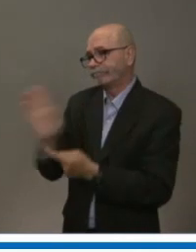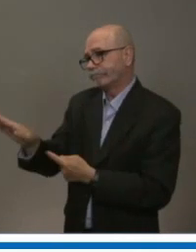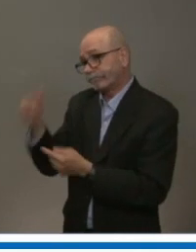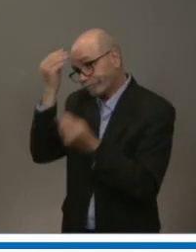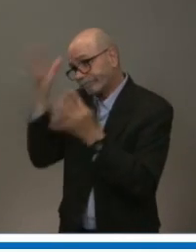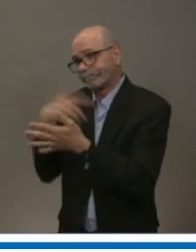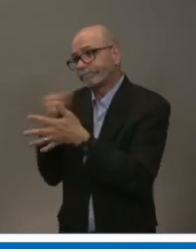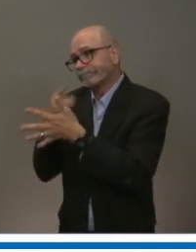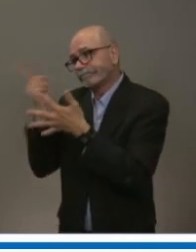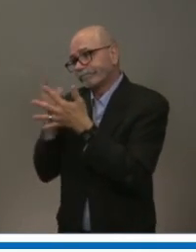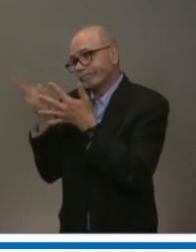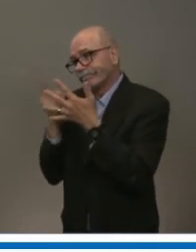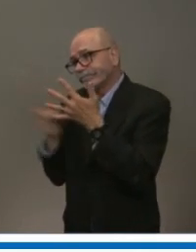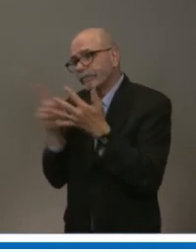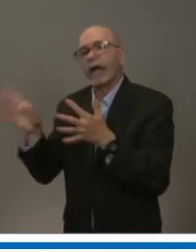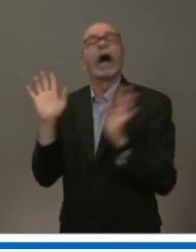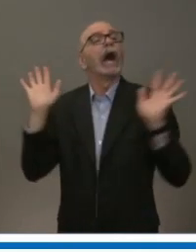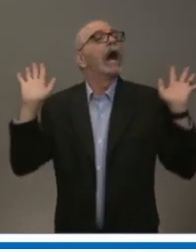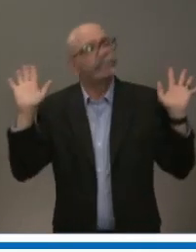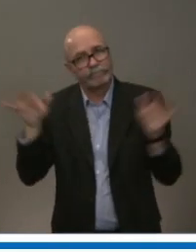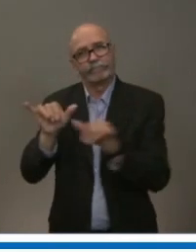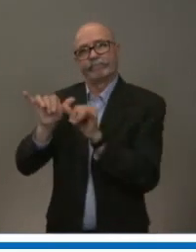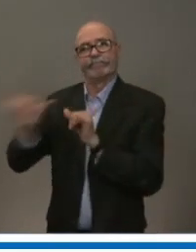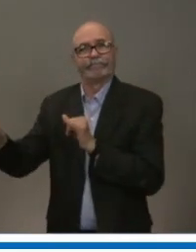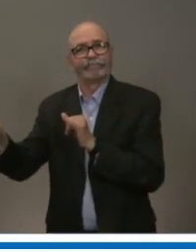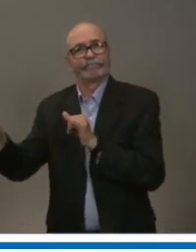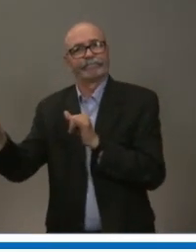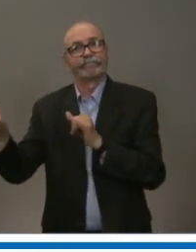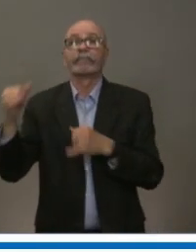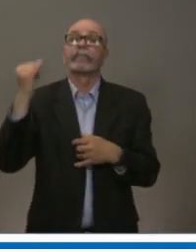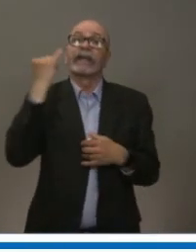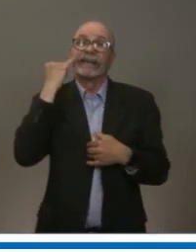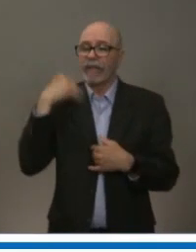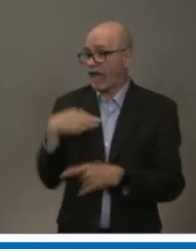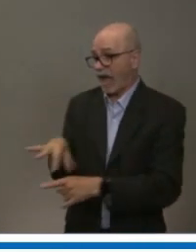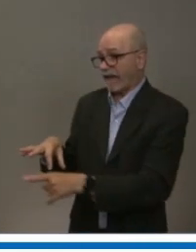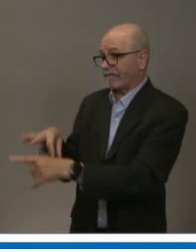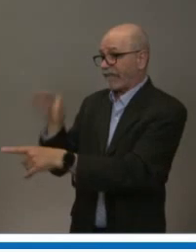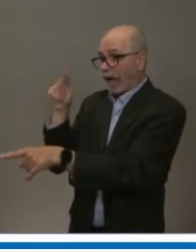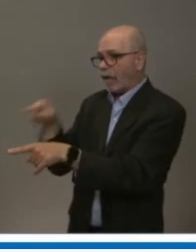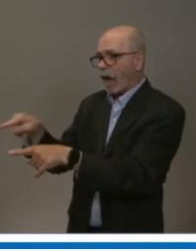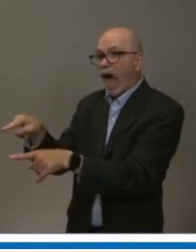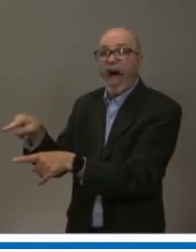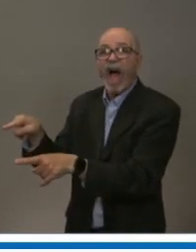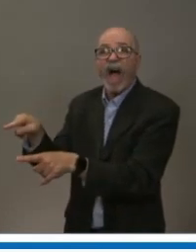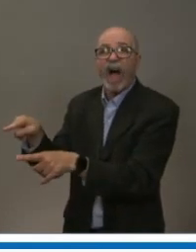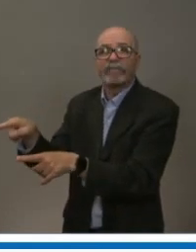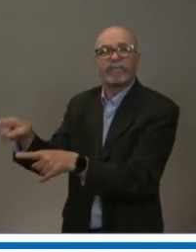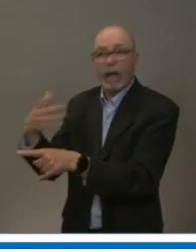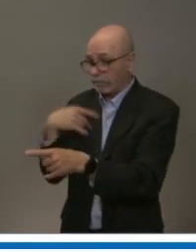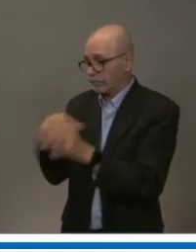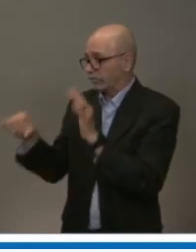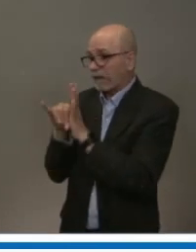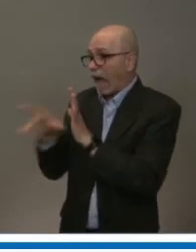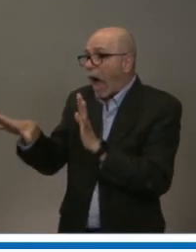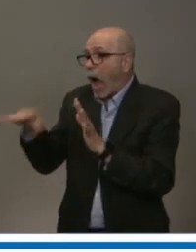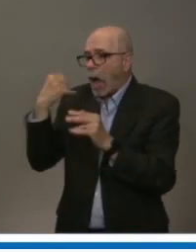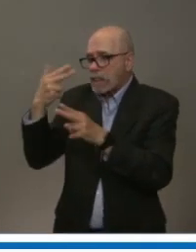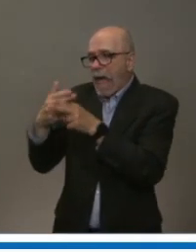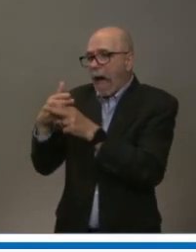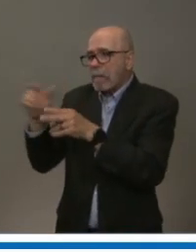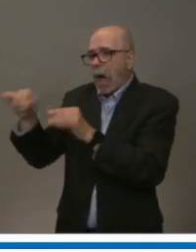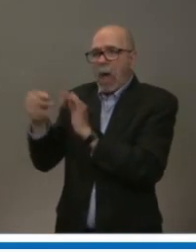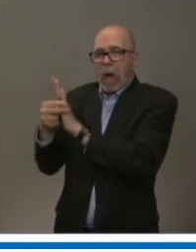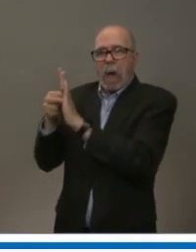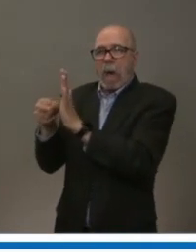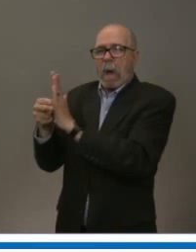is identifying cases as early as possible so they haven't been out in the community spreading it around for days and days.